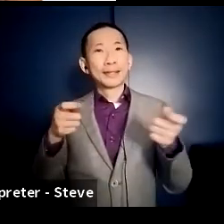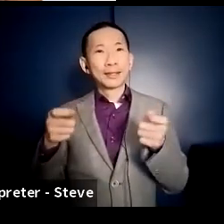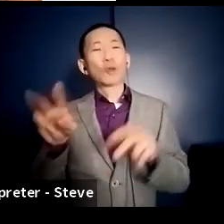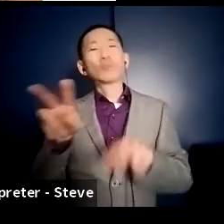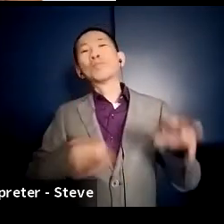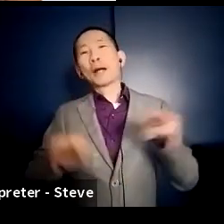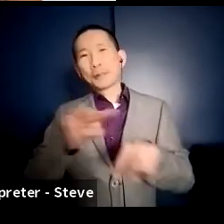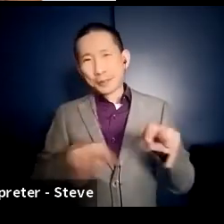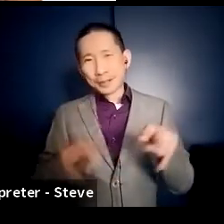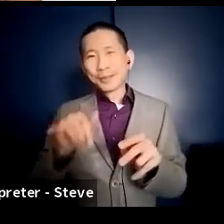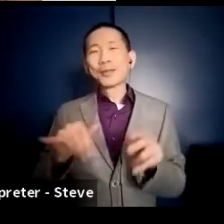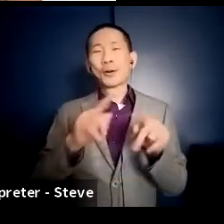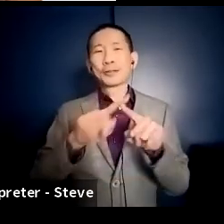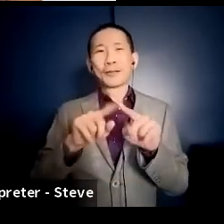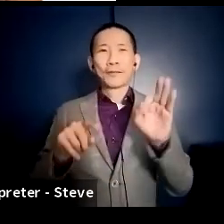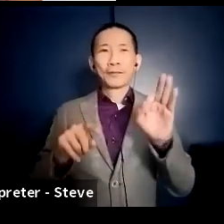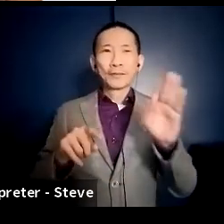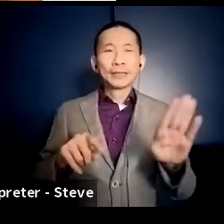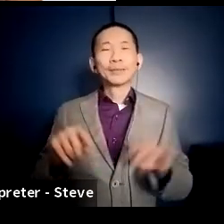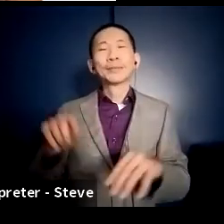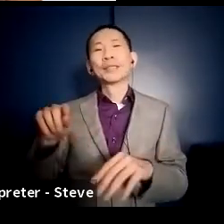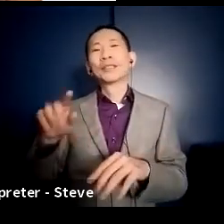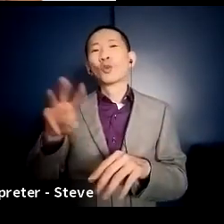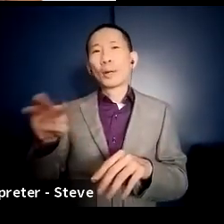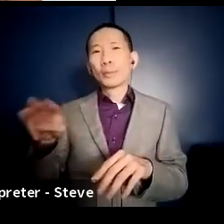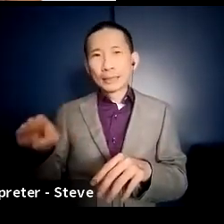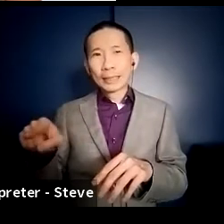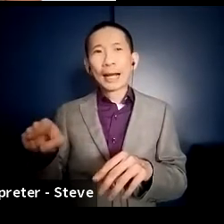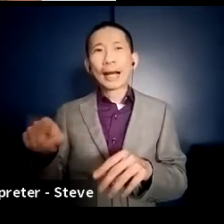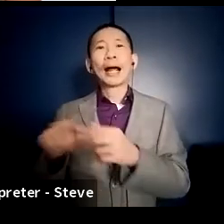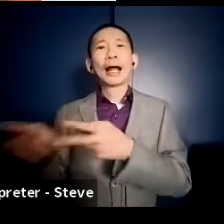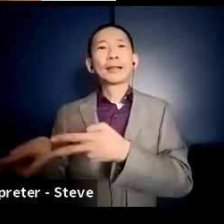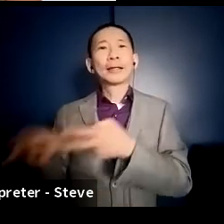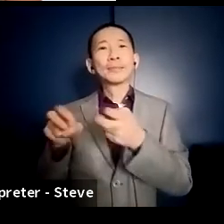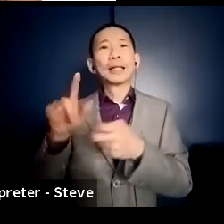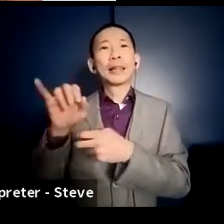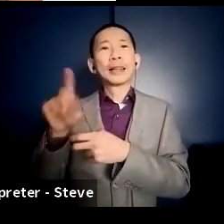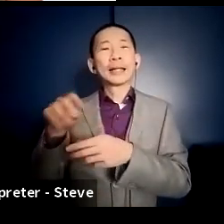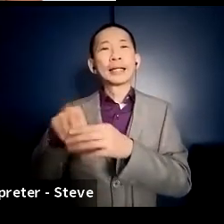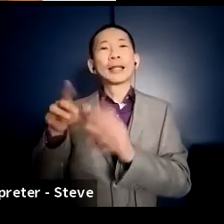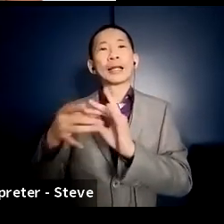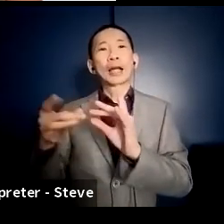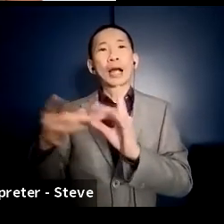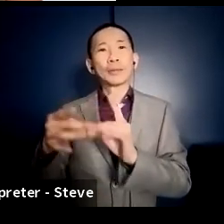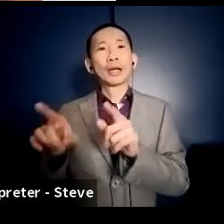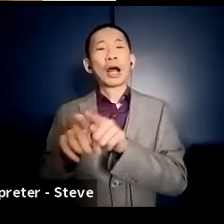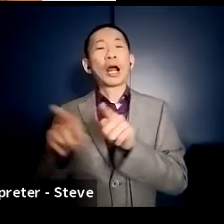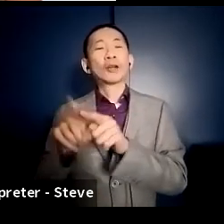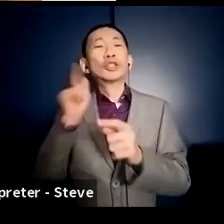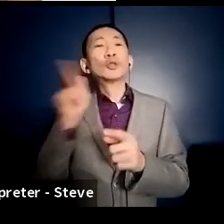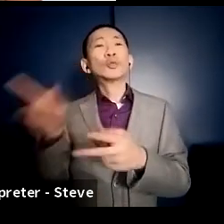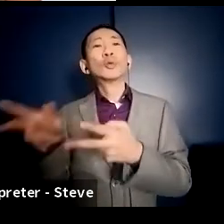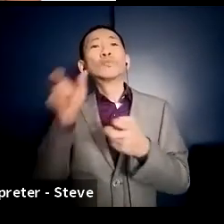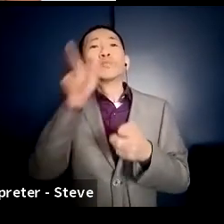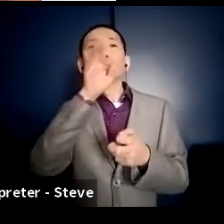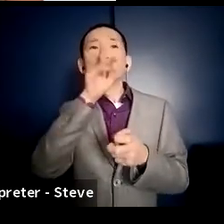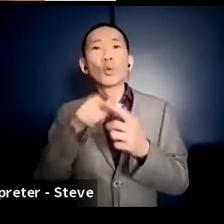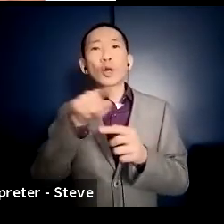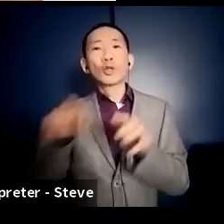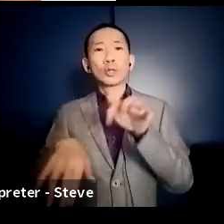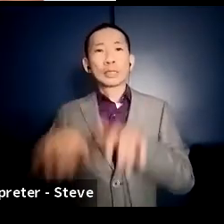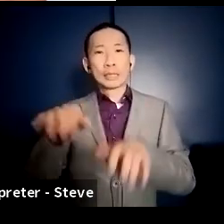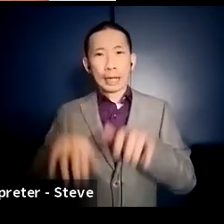monitoring those channels tonight, dropping all links we discussed here in the Facebook comment section and vocalizing what y'all are